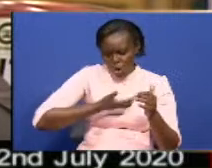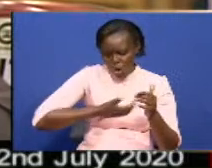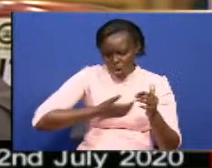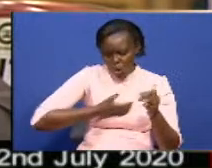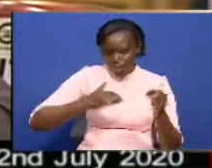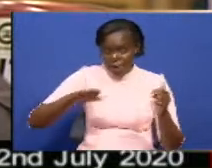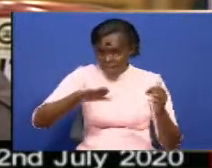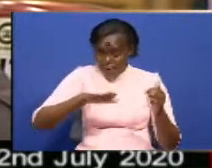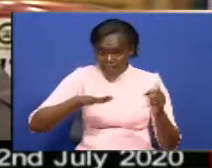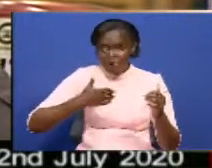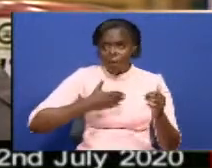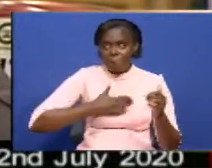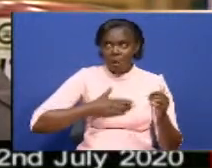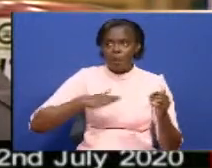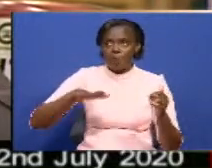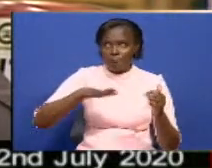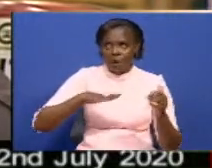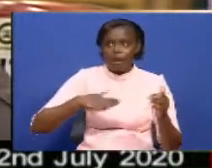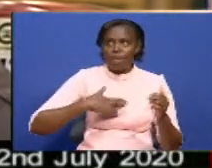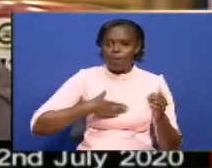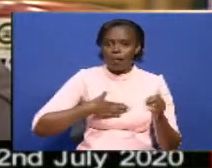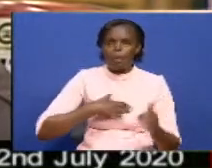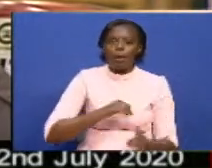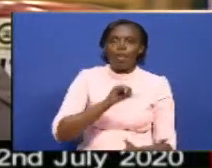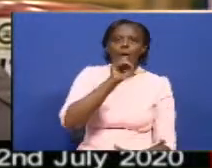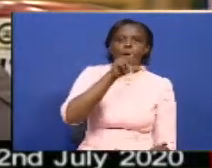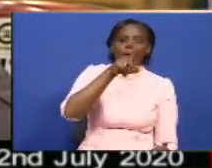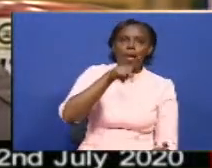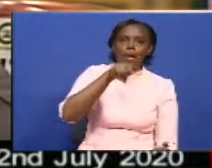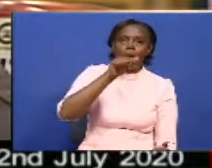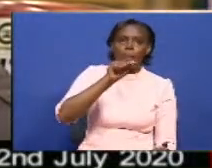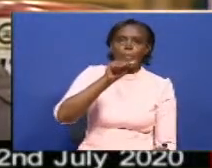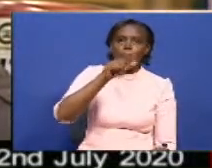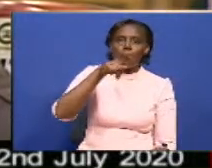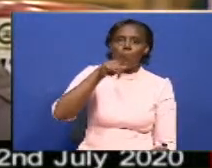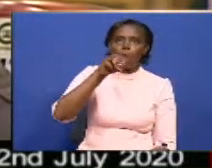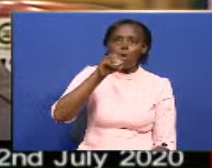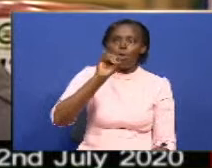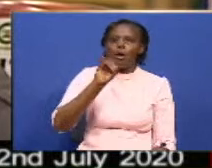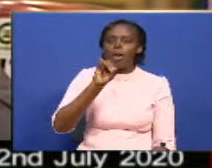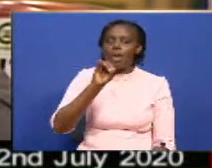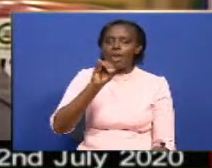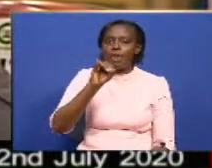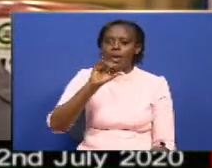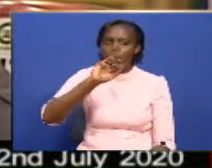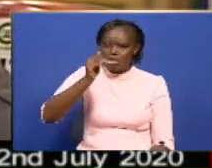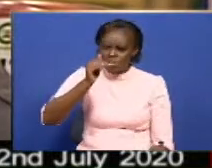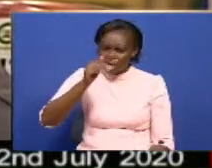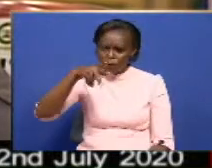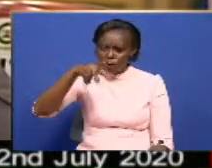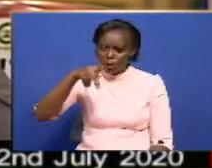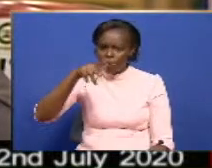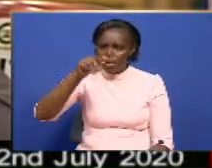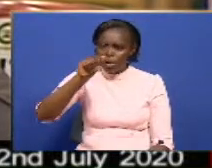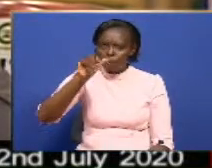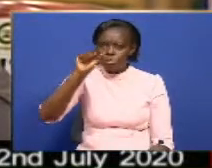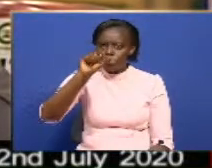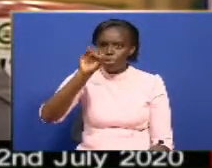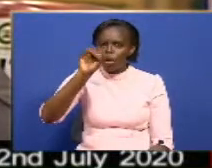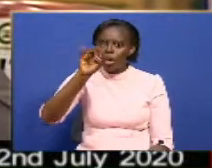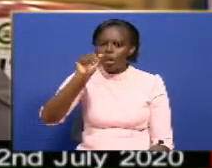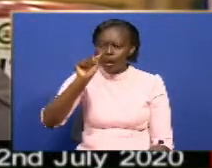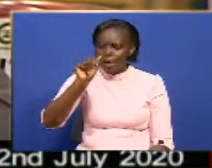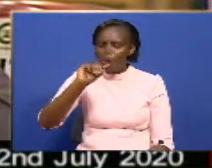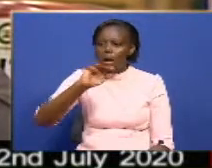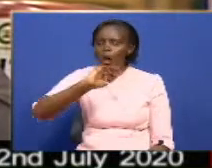constituency, that is Ainapoi constituency, Kapsoya town is in